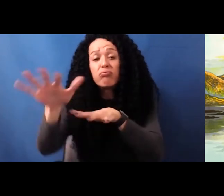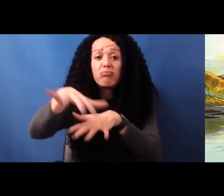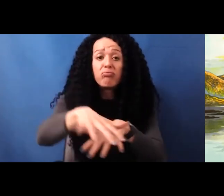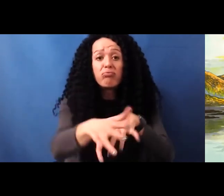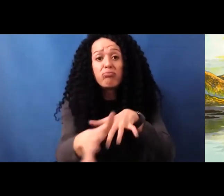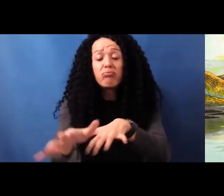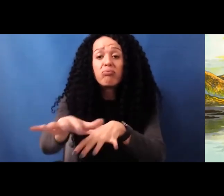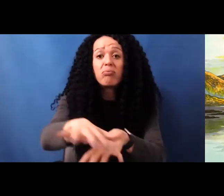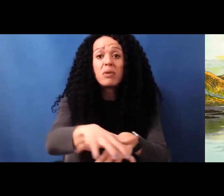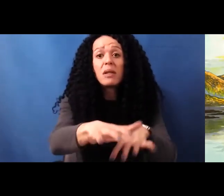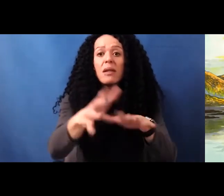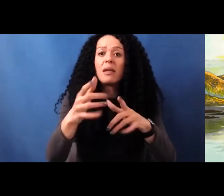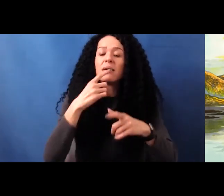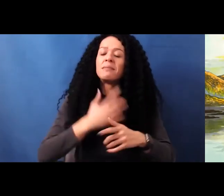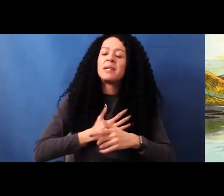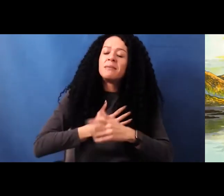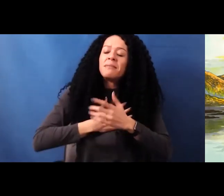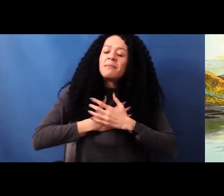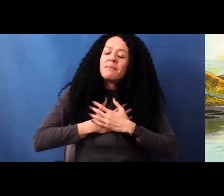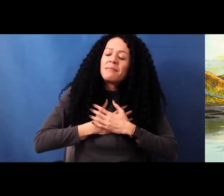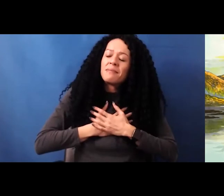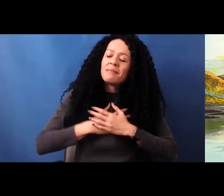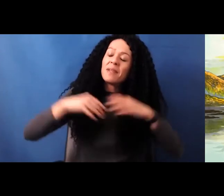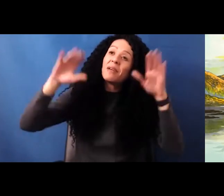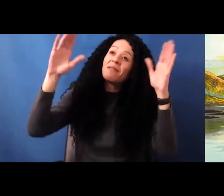fountains, I sigh for the